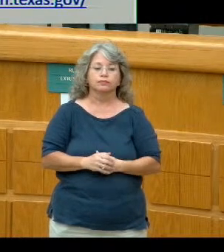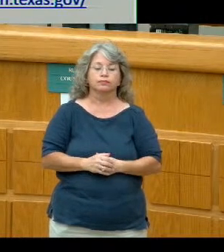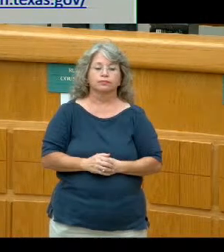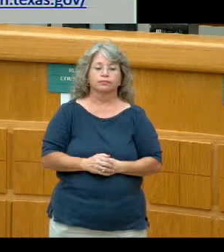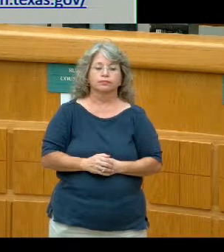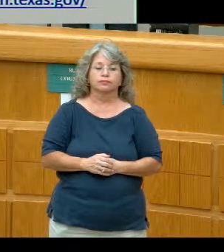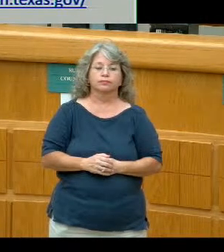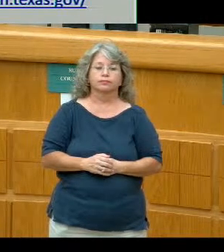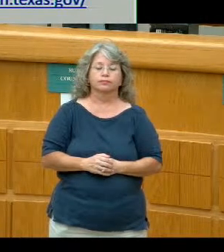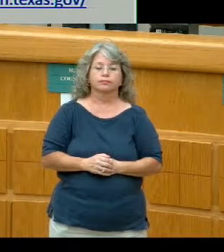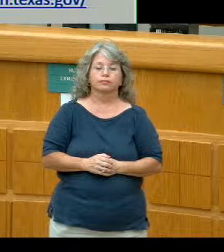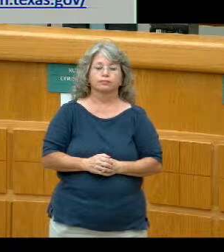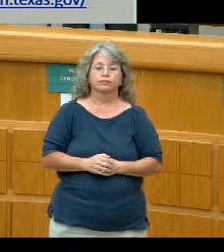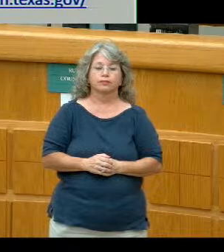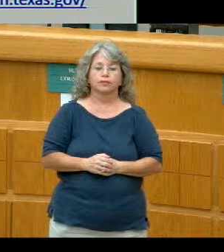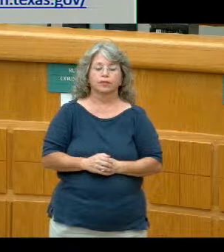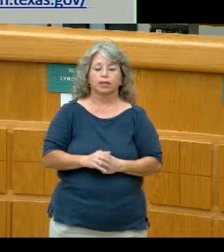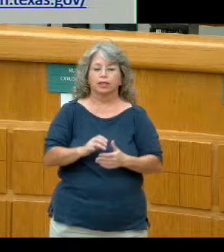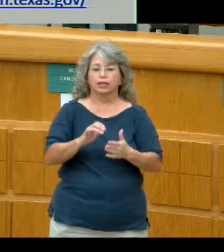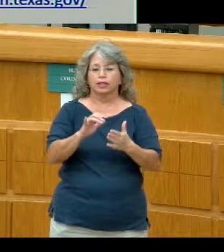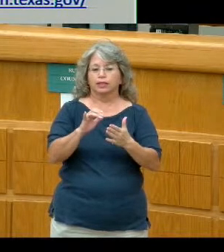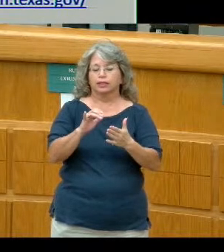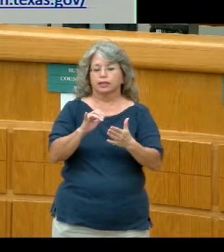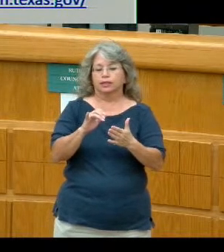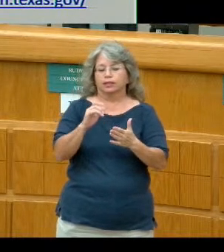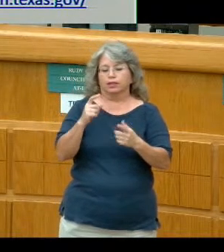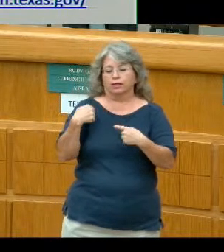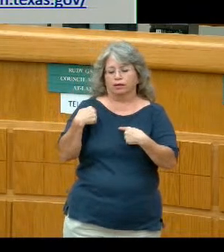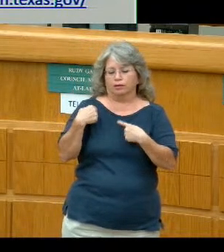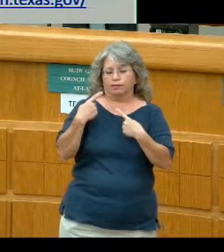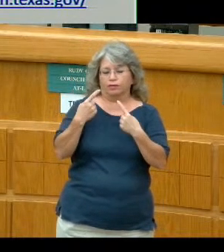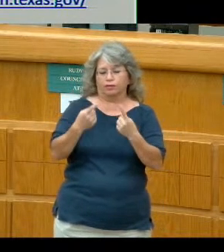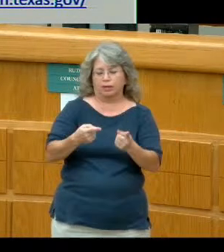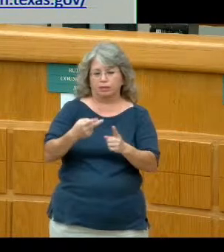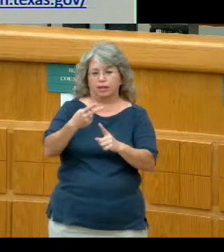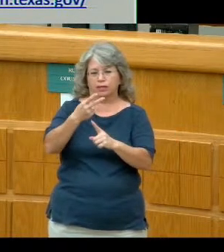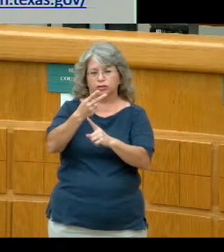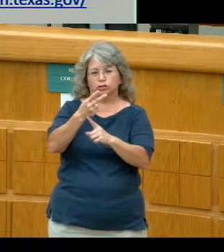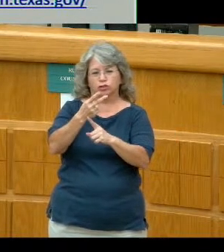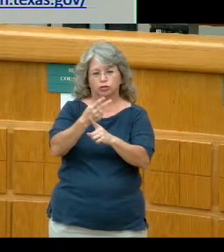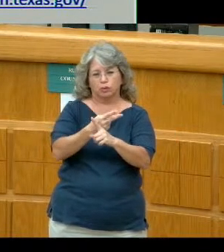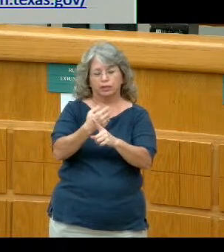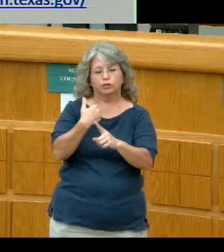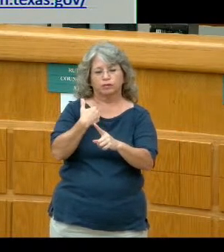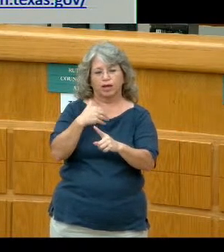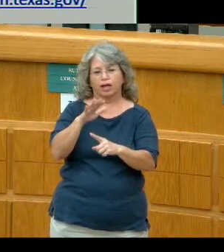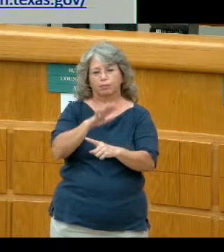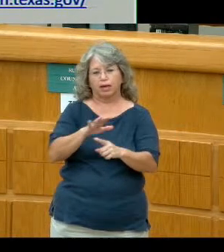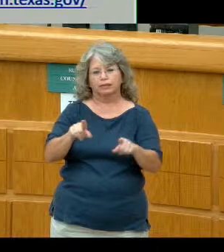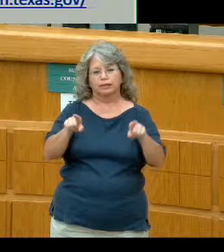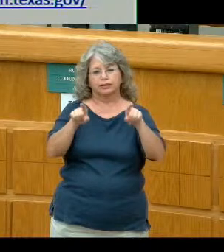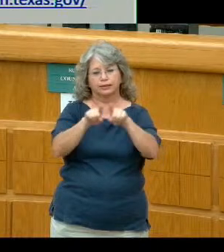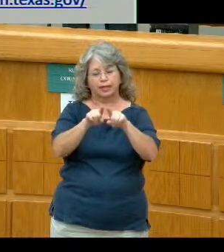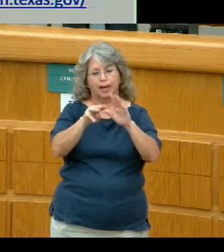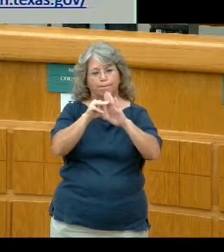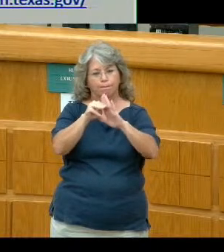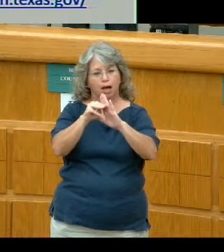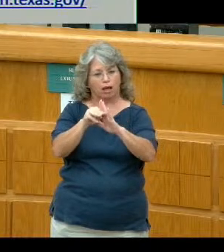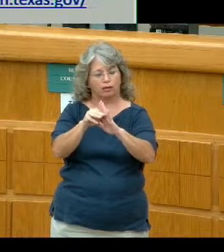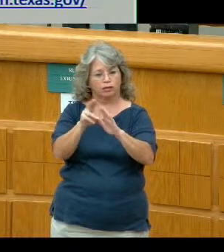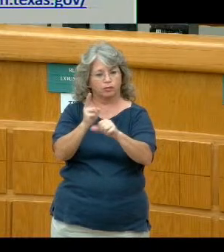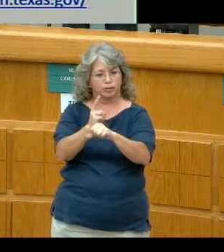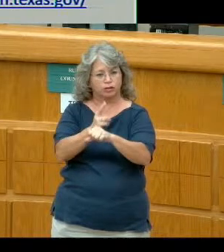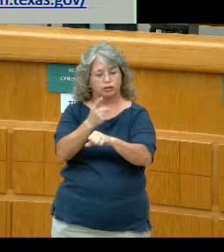Now, this has been happening for a while now. For 2 months, we've kind of had the same model parameters that we've been